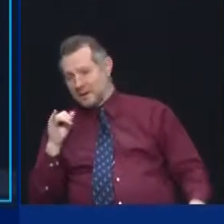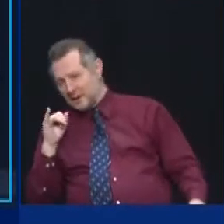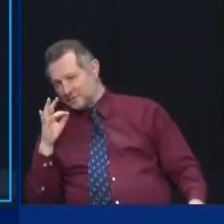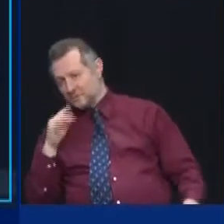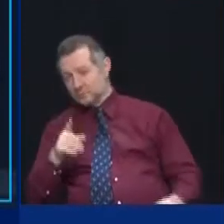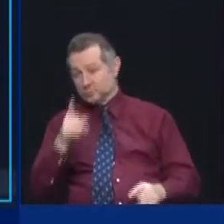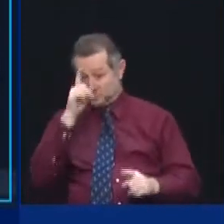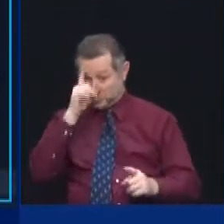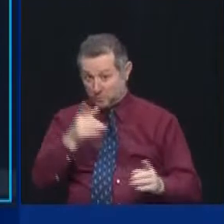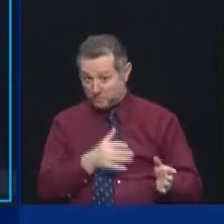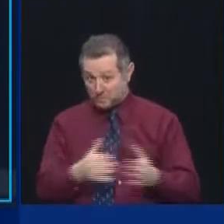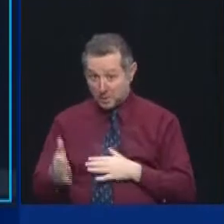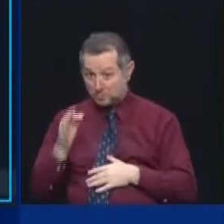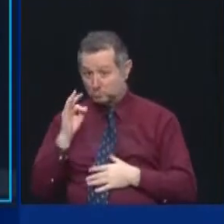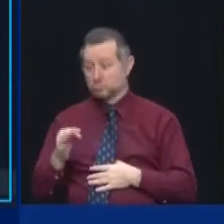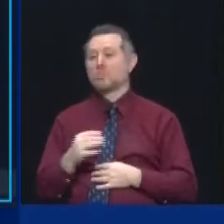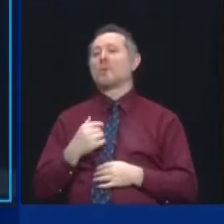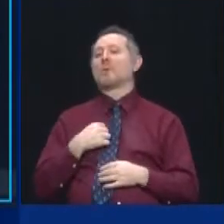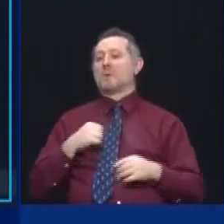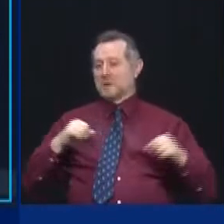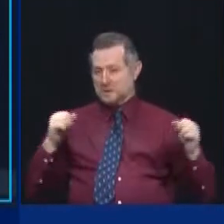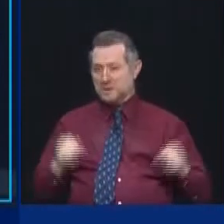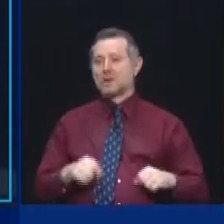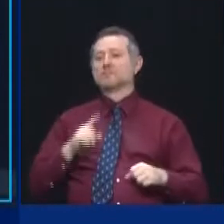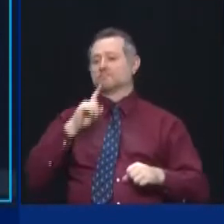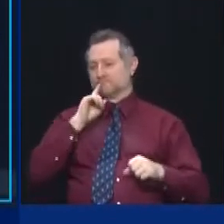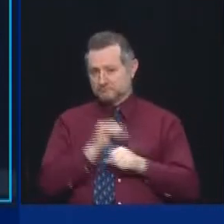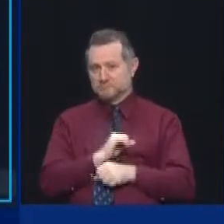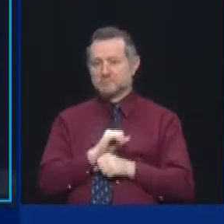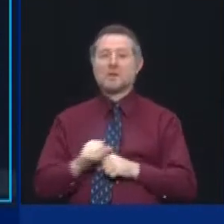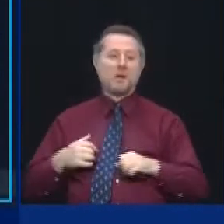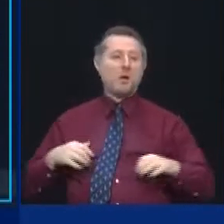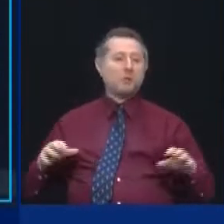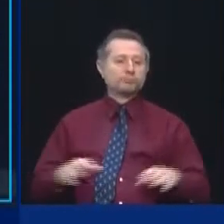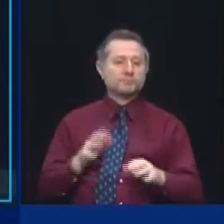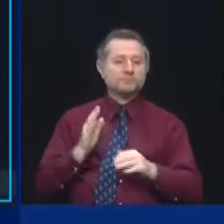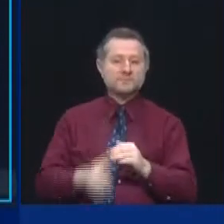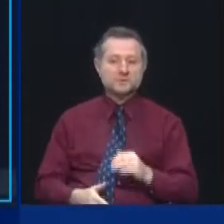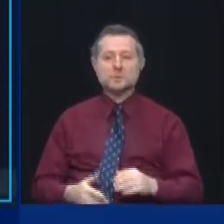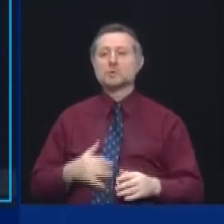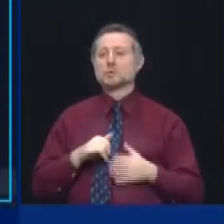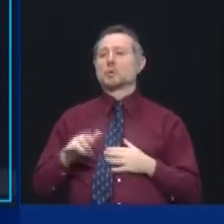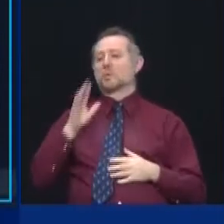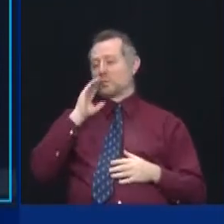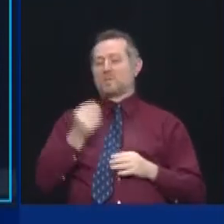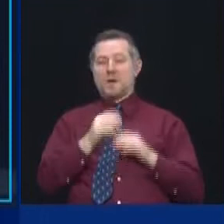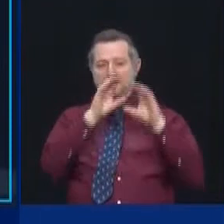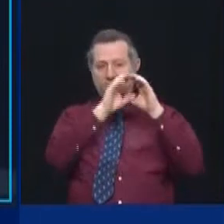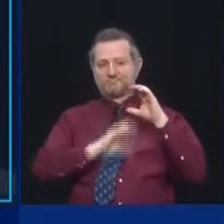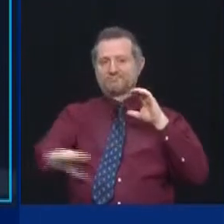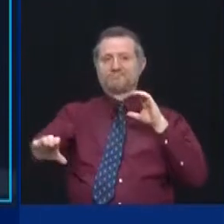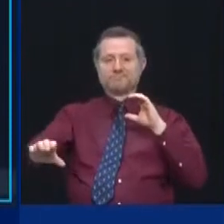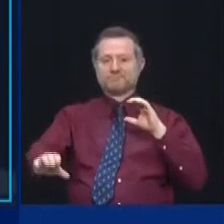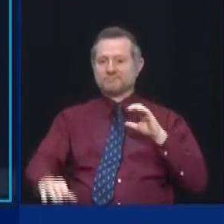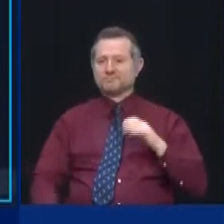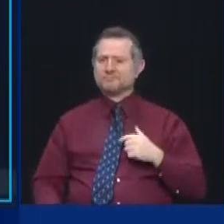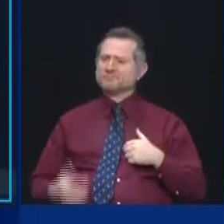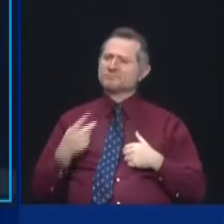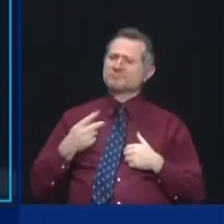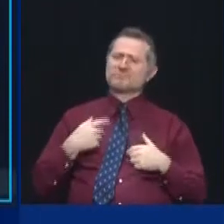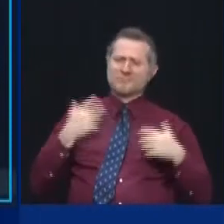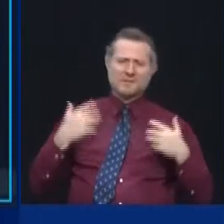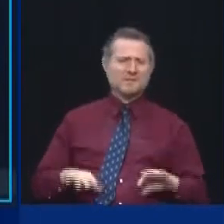post-COVID world. Not entirely. We still have one hand managing the COVID beast, but with the other hand,